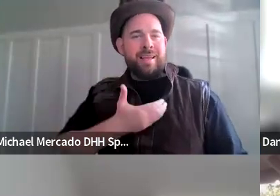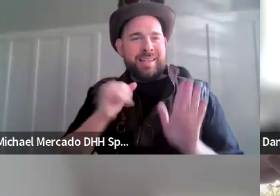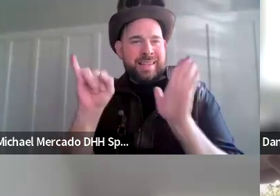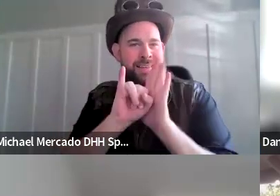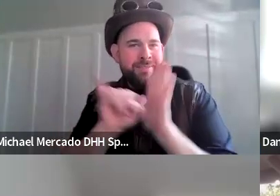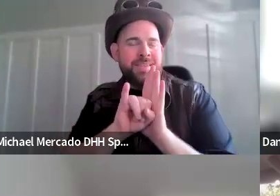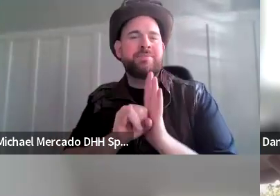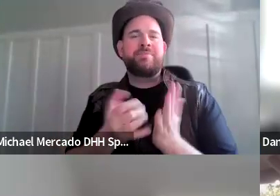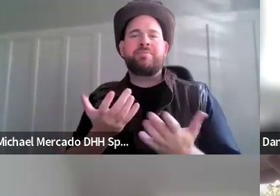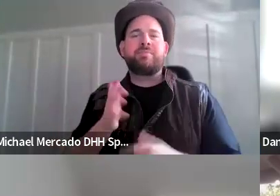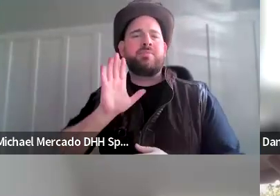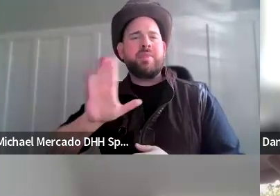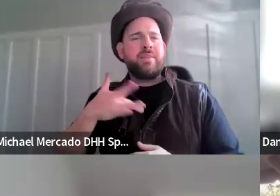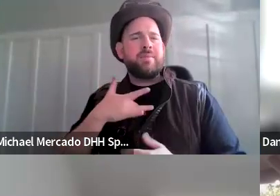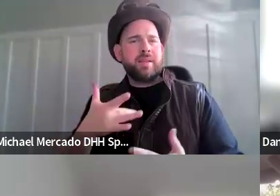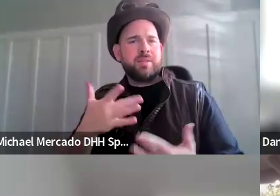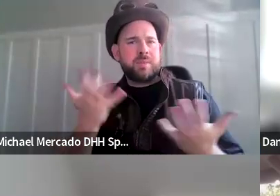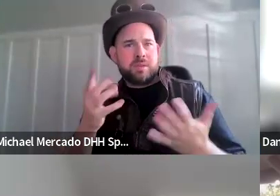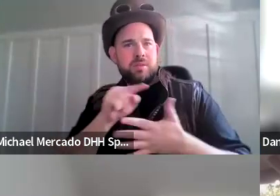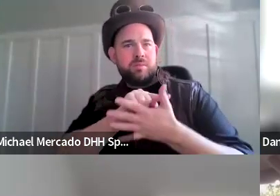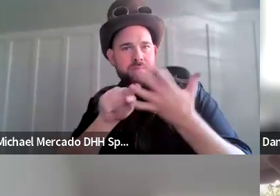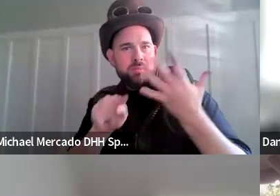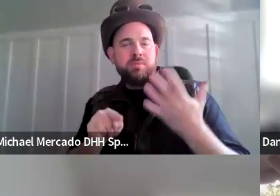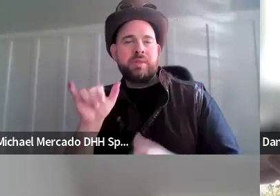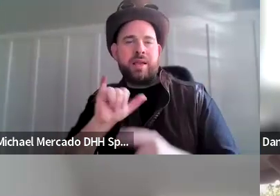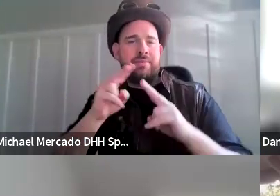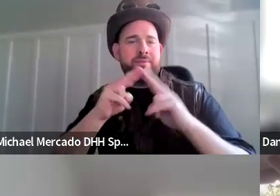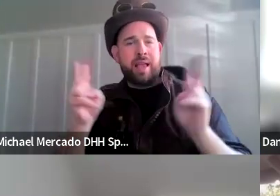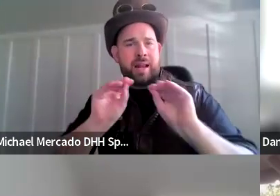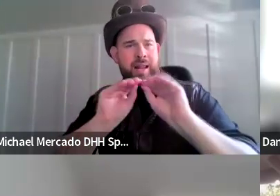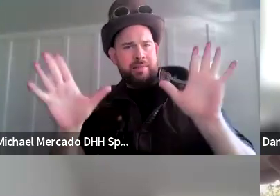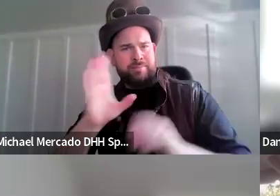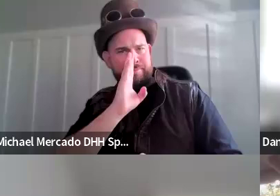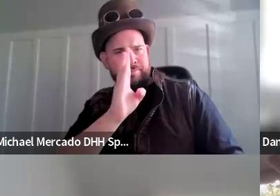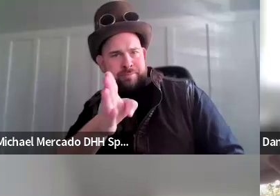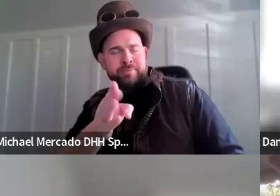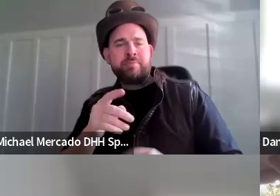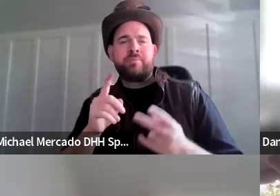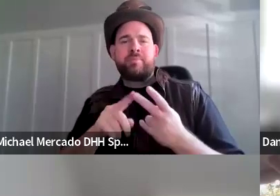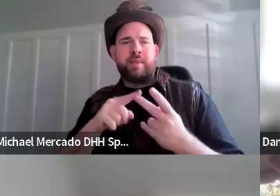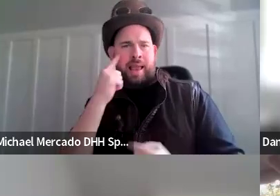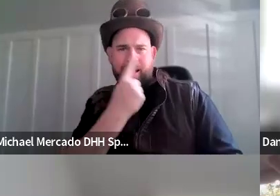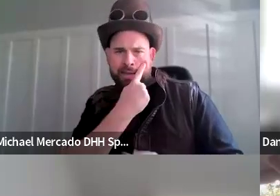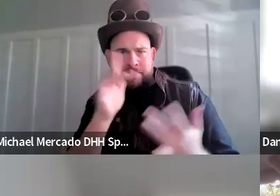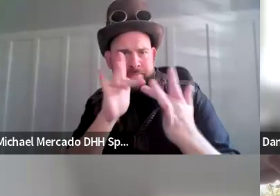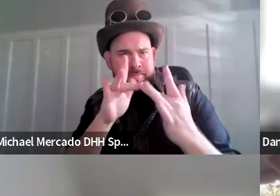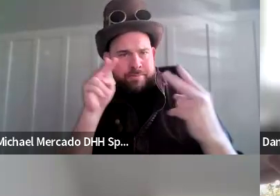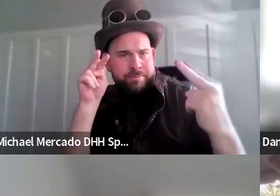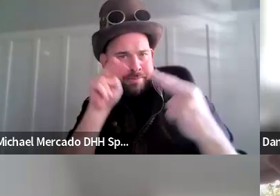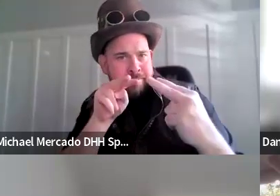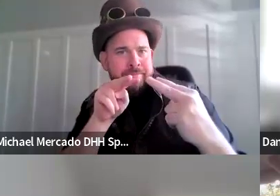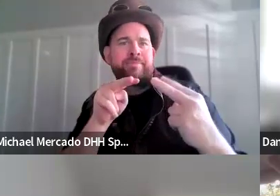deaf individuals experience, like deaf pride, deaf identity, again, those barriers, lots of different topics that